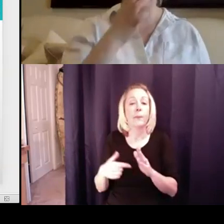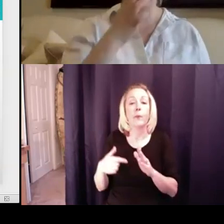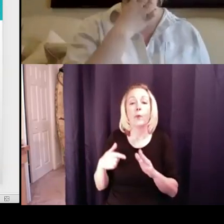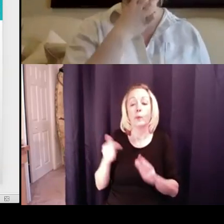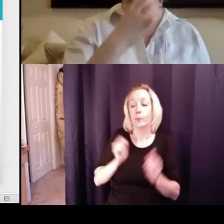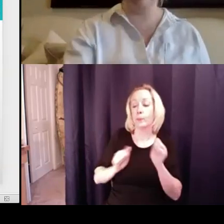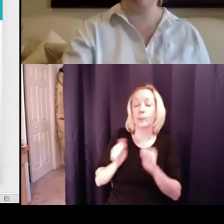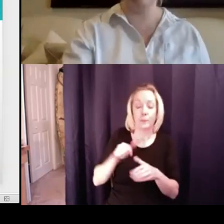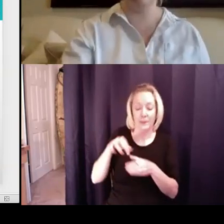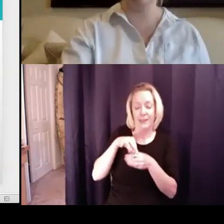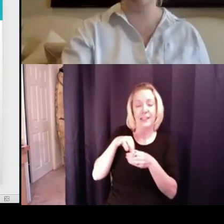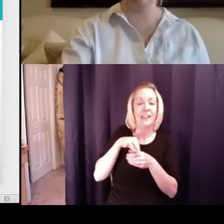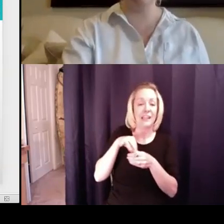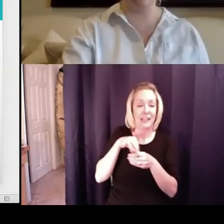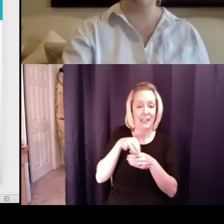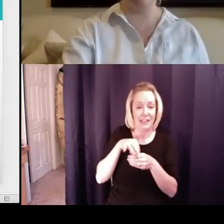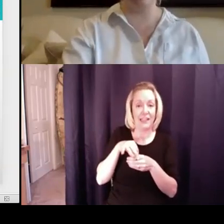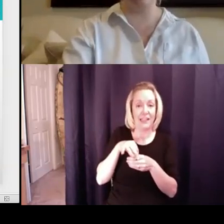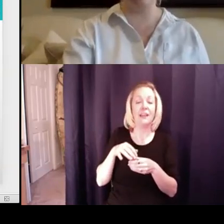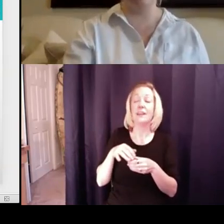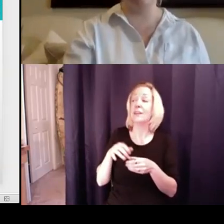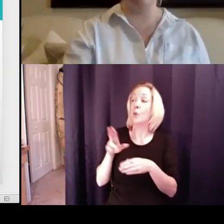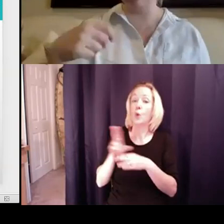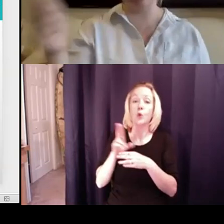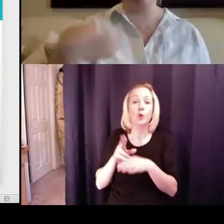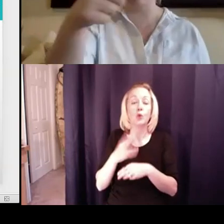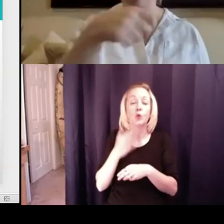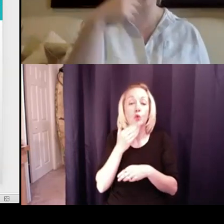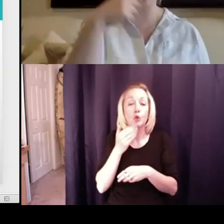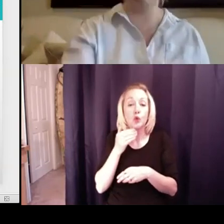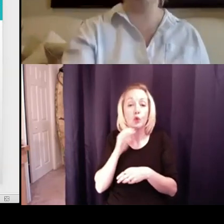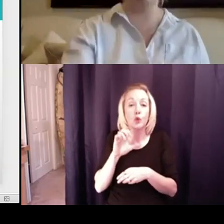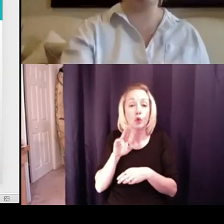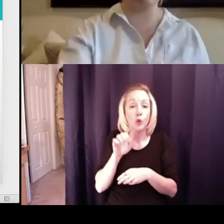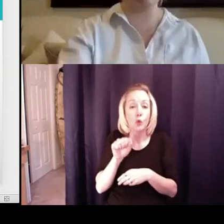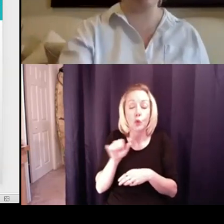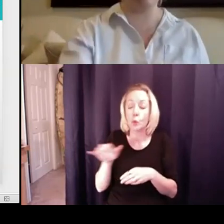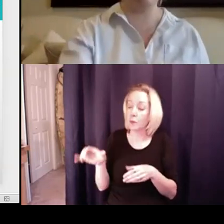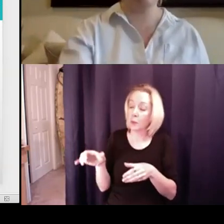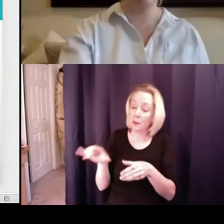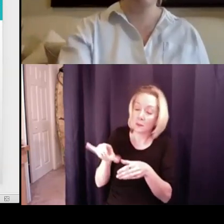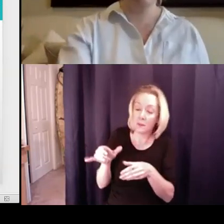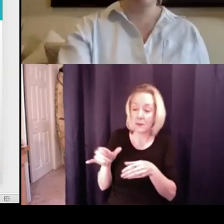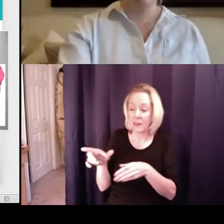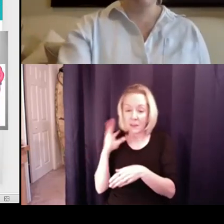pour the sugar cubes into the teacup. We cheers, etc.